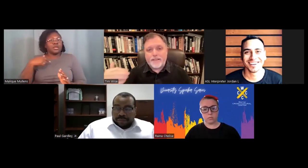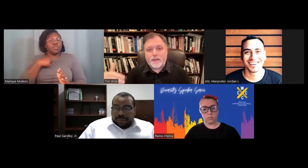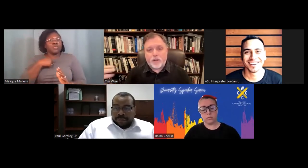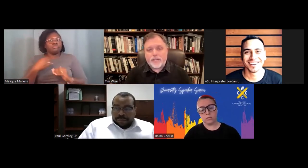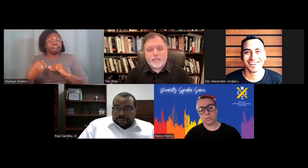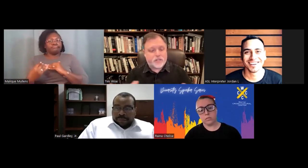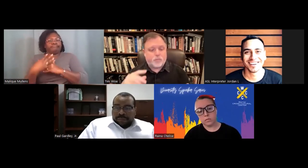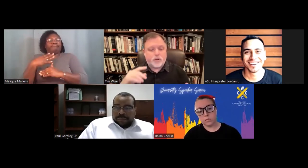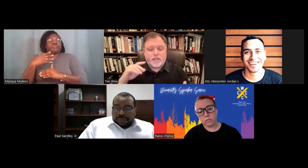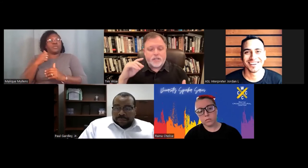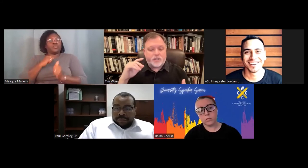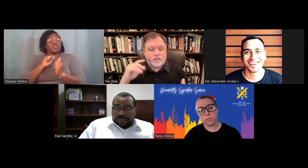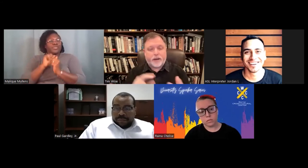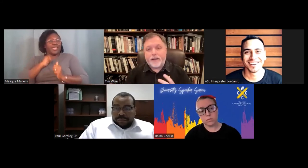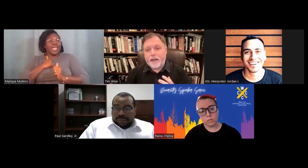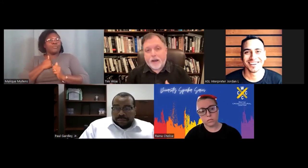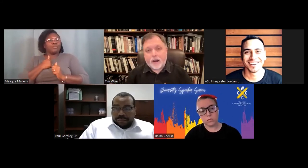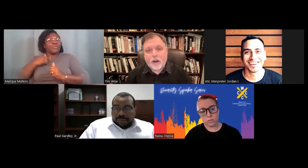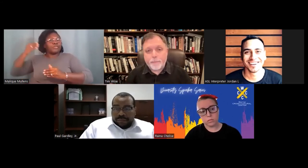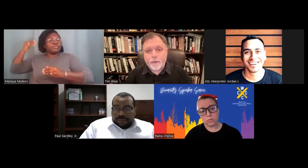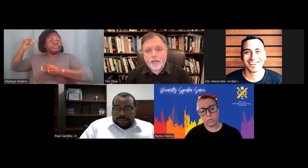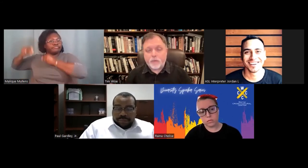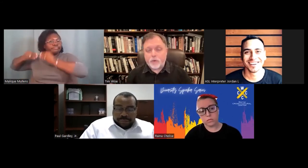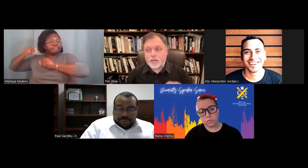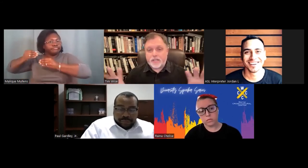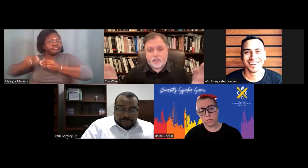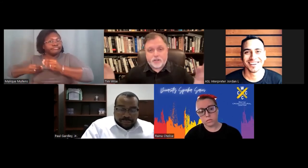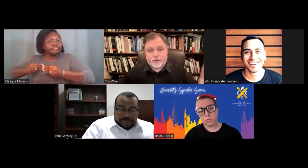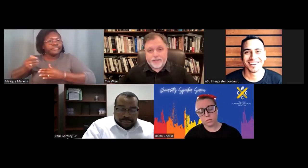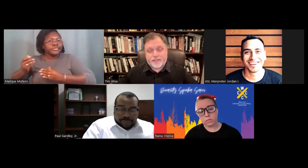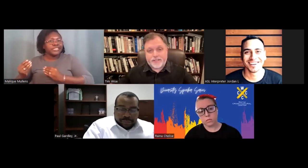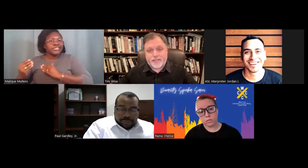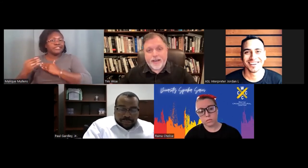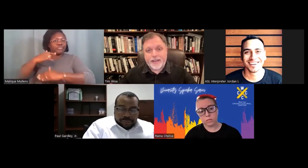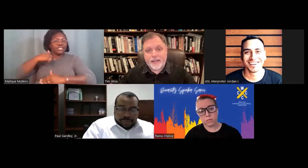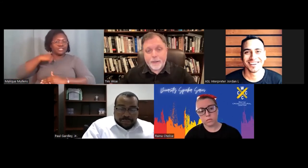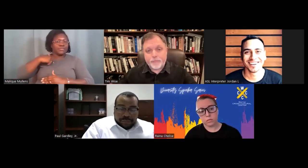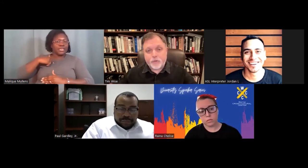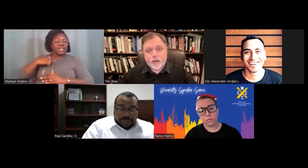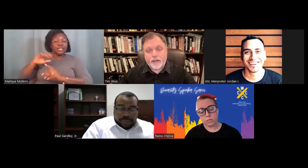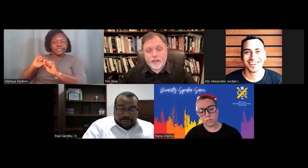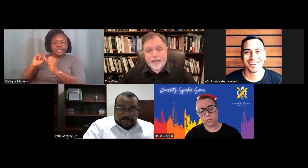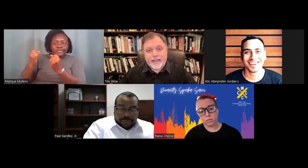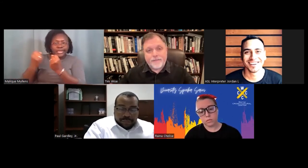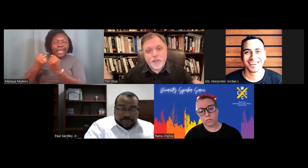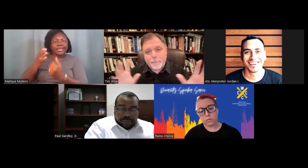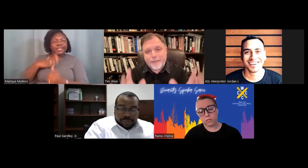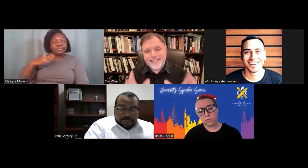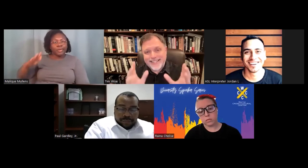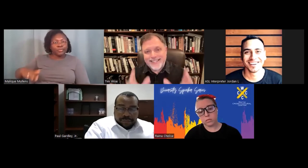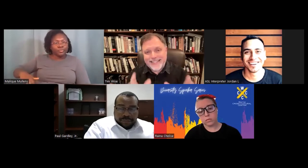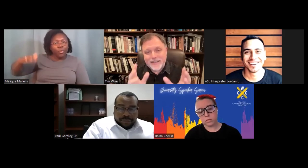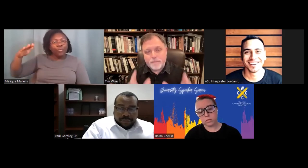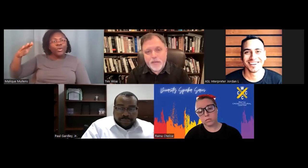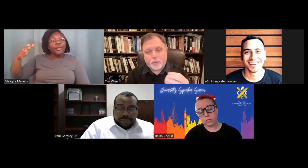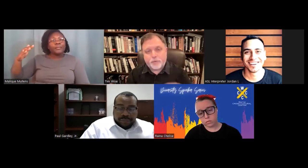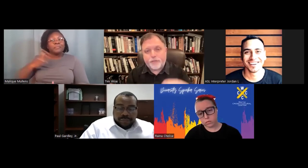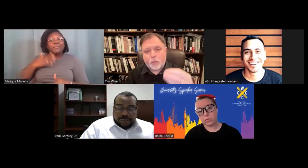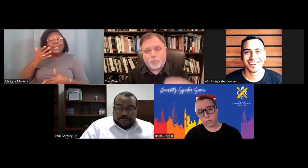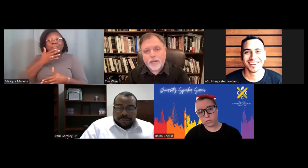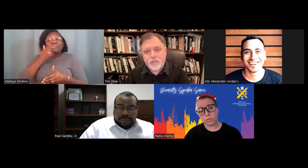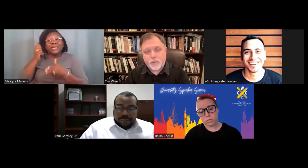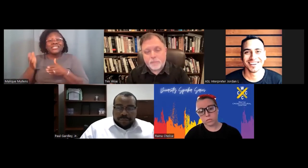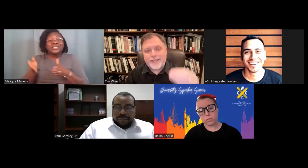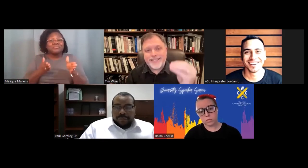the way that we're conditioned. We're conditioned by our upbringing. We're conditioned by the society, right? And even the best intended people